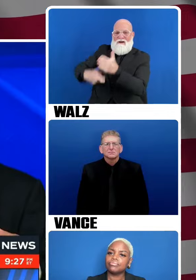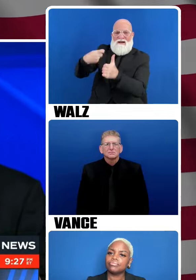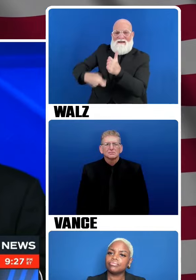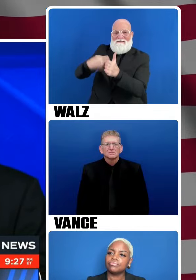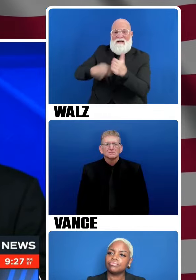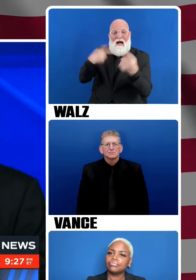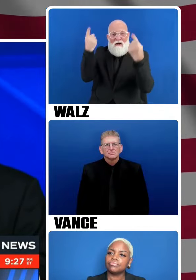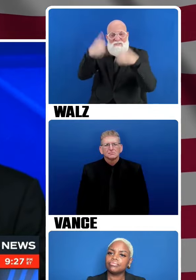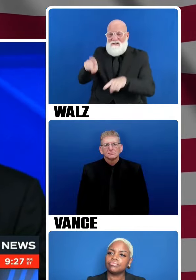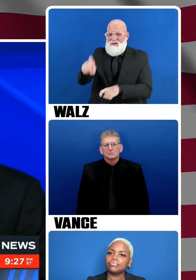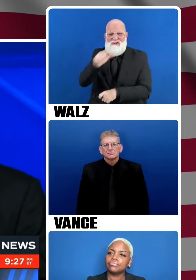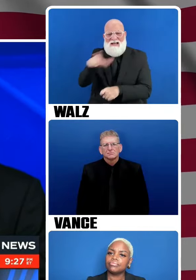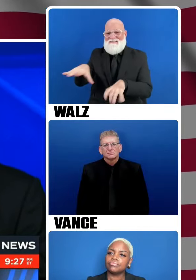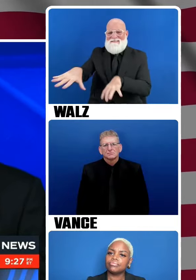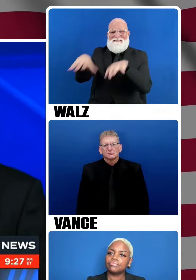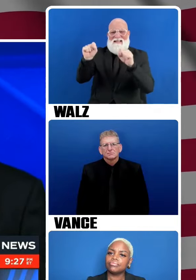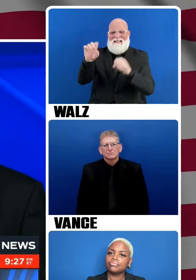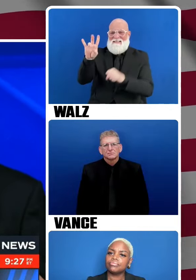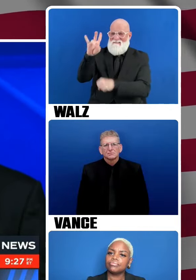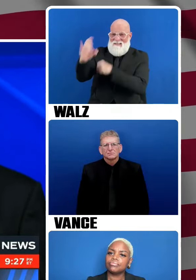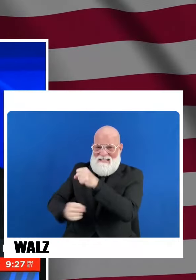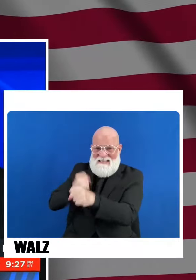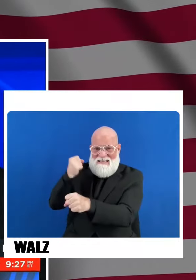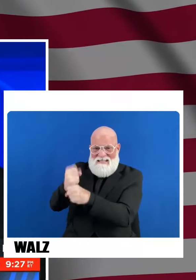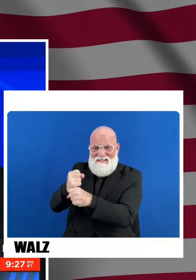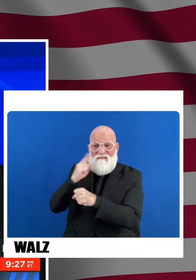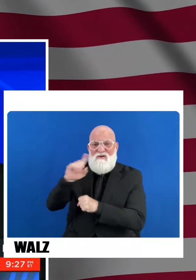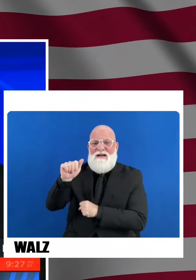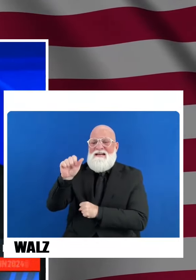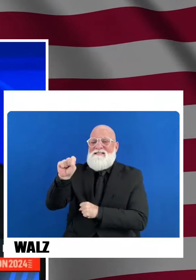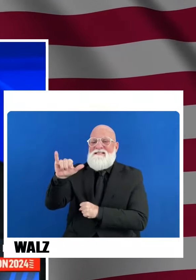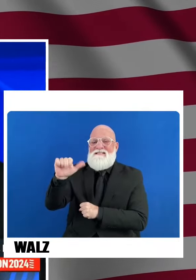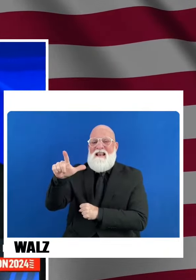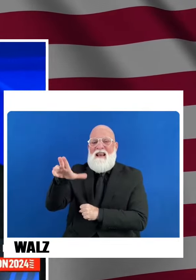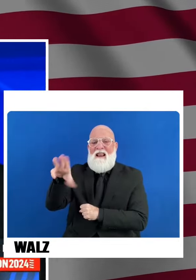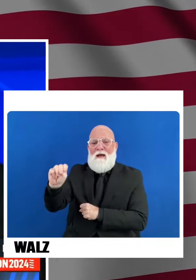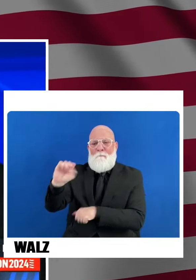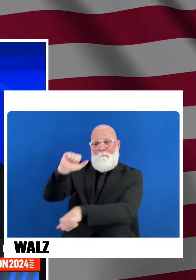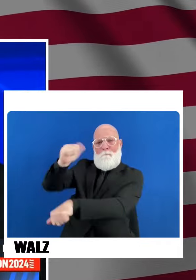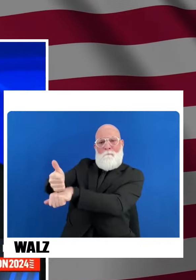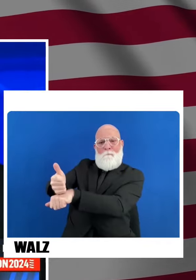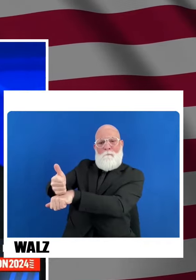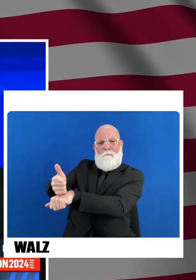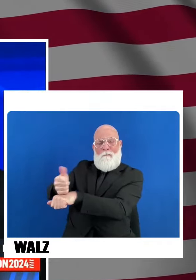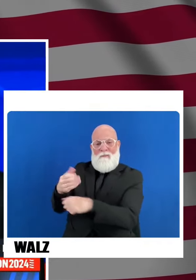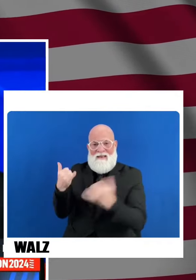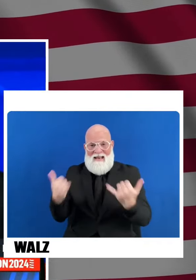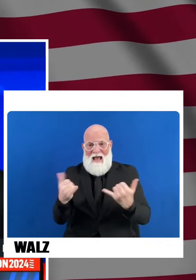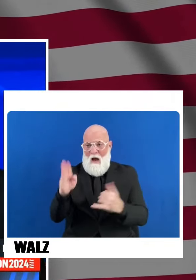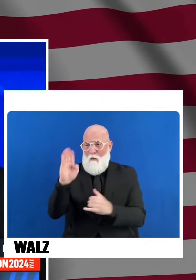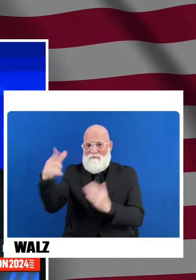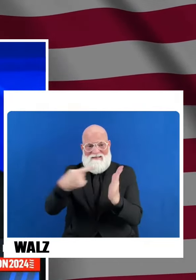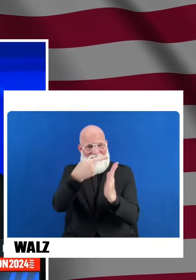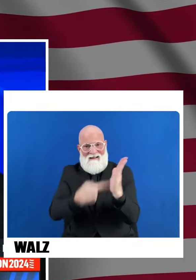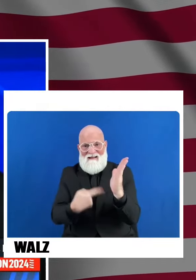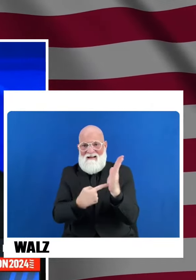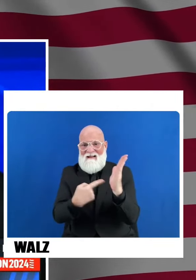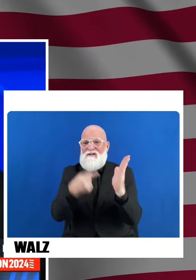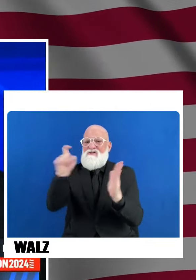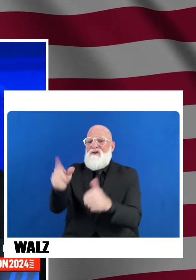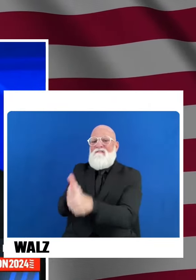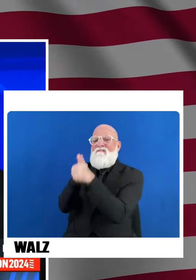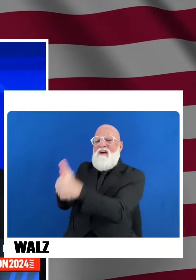done. This bill gets it done in 90 days. Then you start to make a difference in this, and you start to adhere to what we know, American principles. Look, I don't